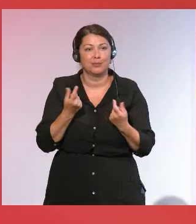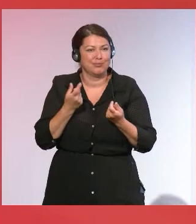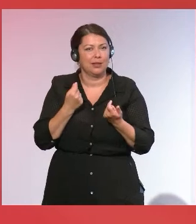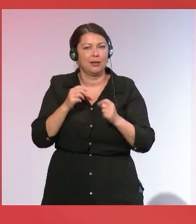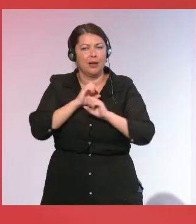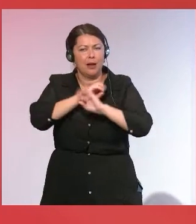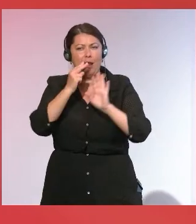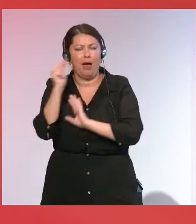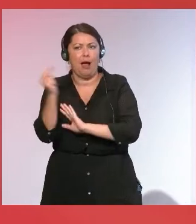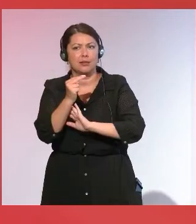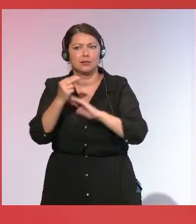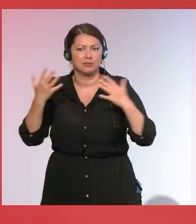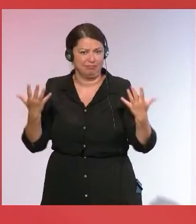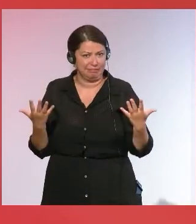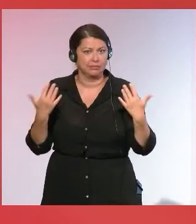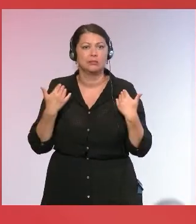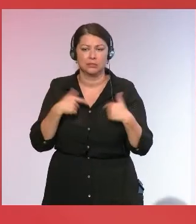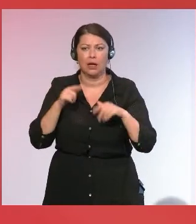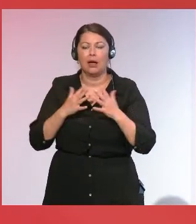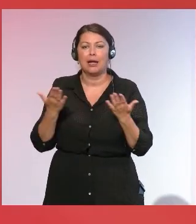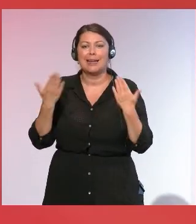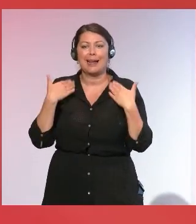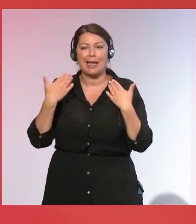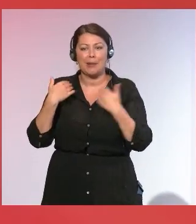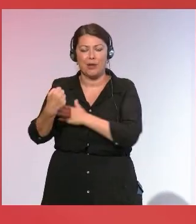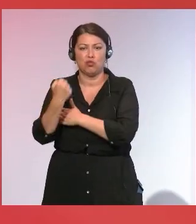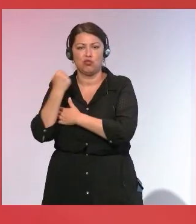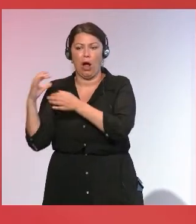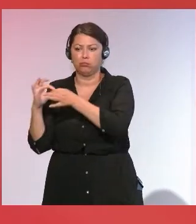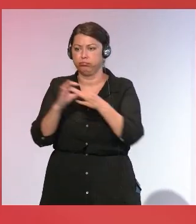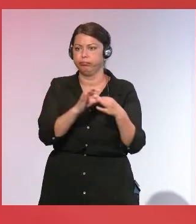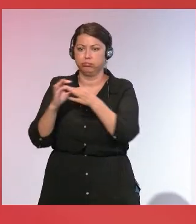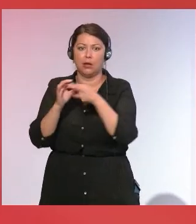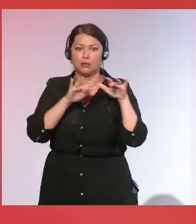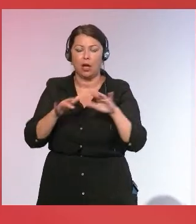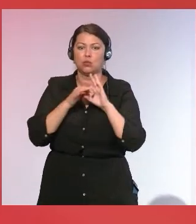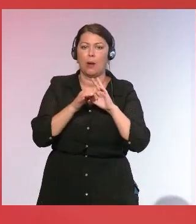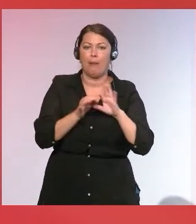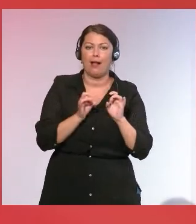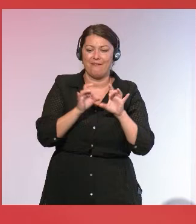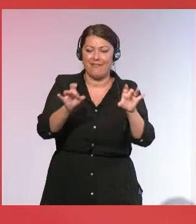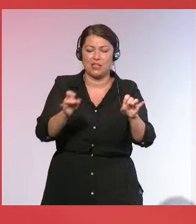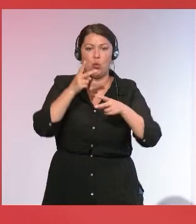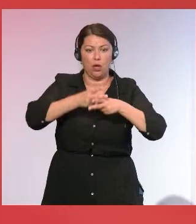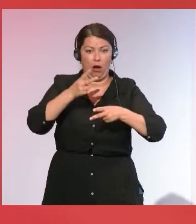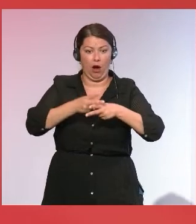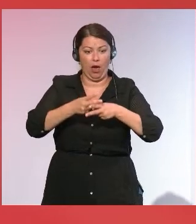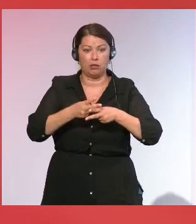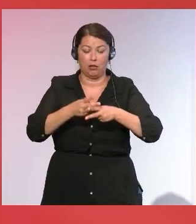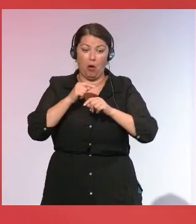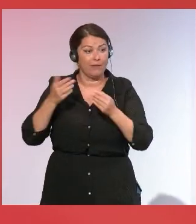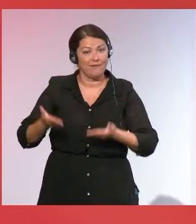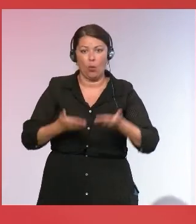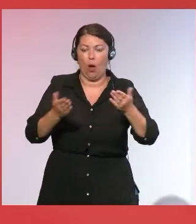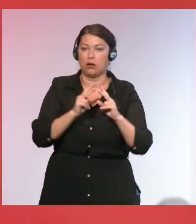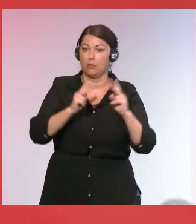diseases. This is kind of a very complex interplay of the host, the transmission cycle, and there are lots of other factors that play a role.